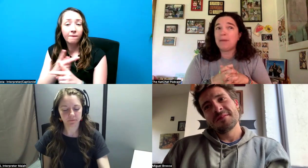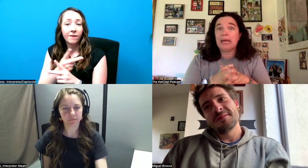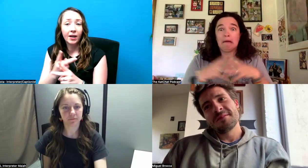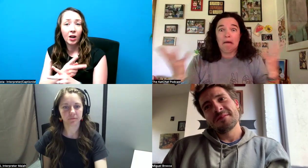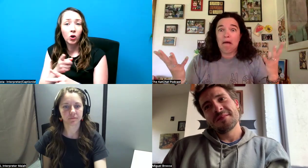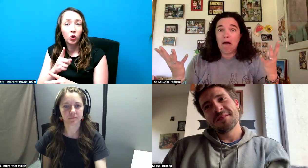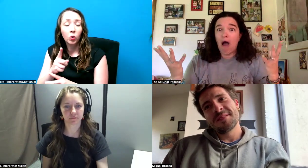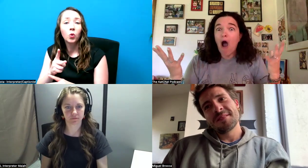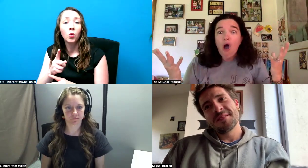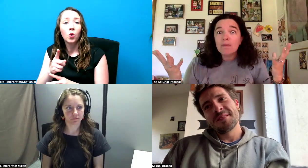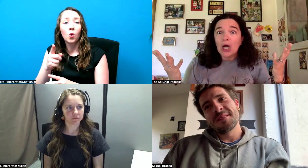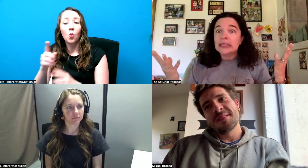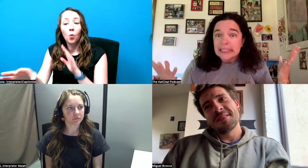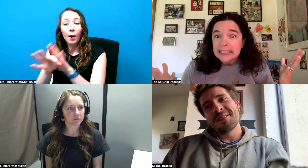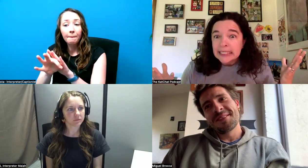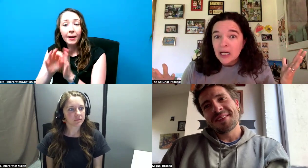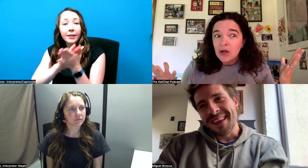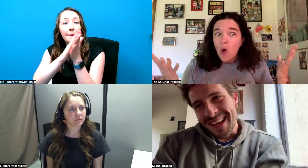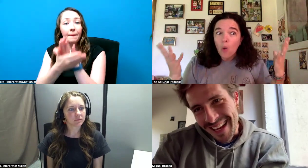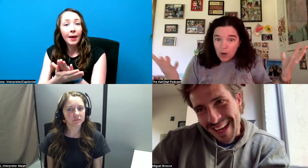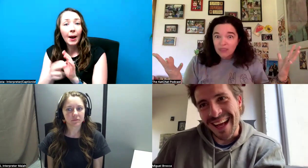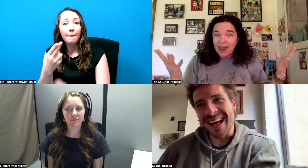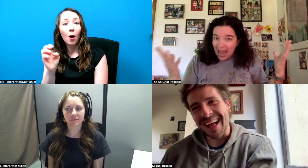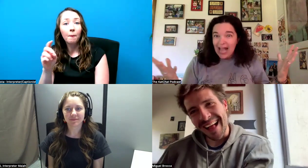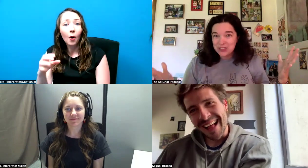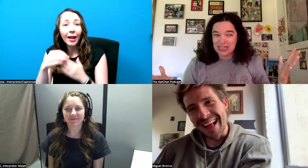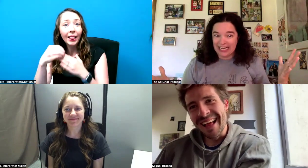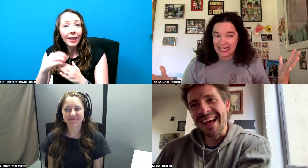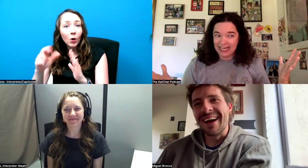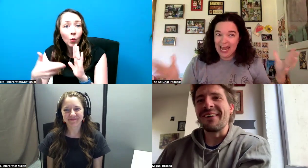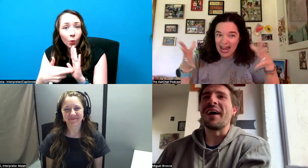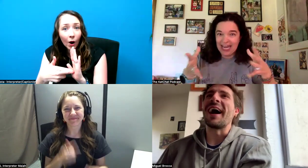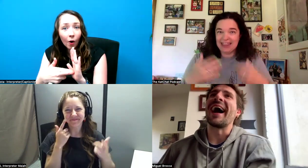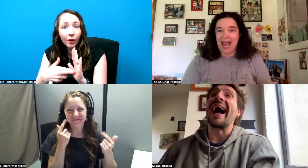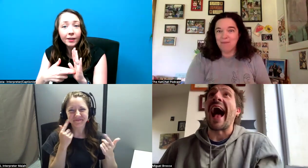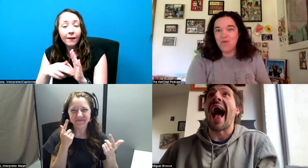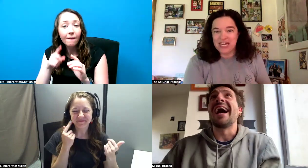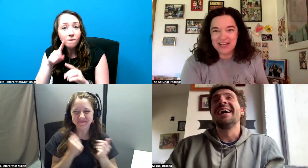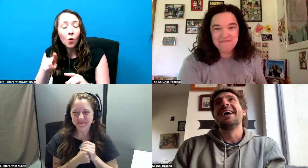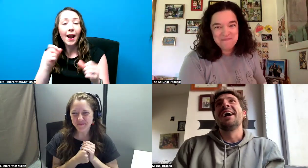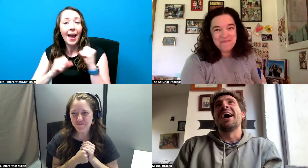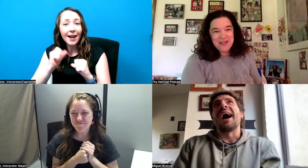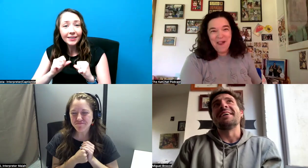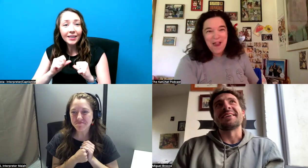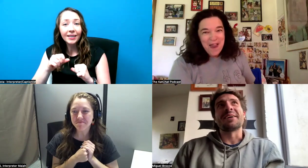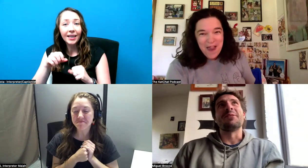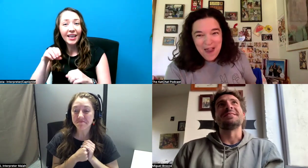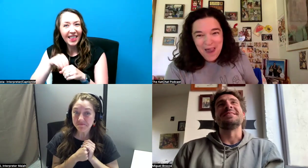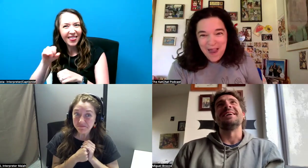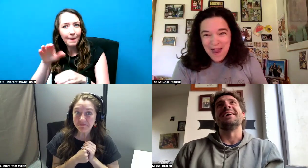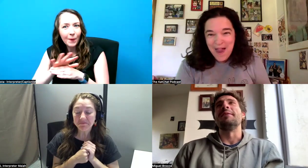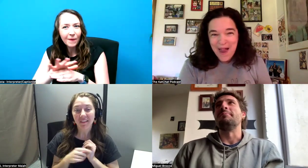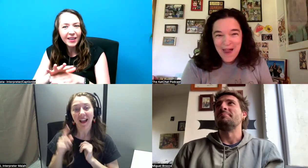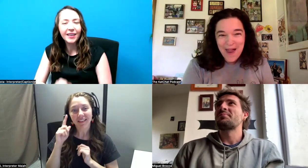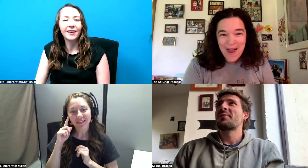you were gonna be a Hallmark lead with Ashley in that movie? I think I wasn't